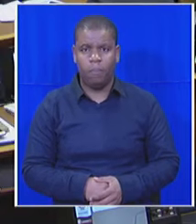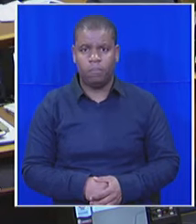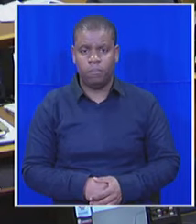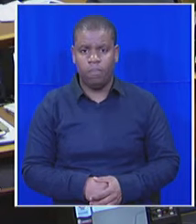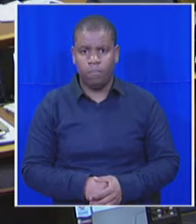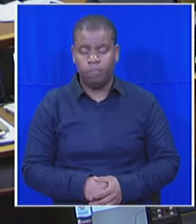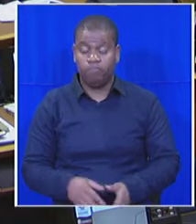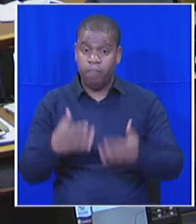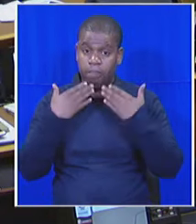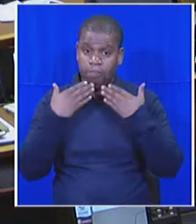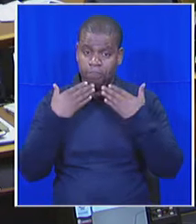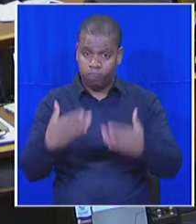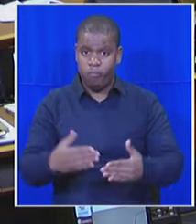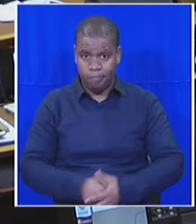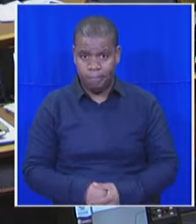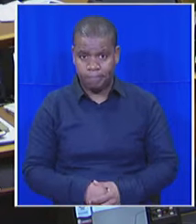Thank you very much.